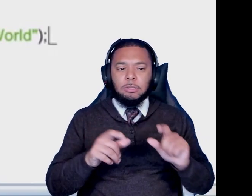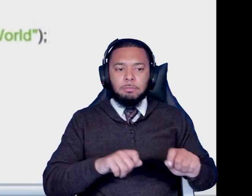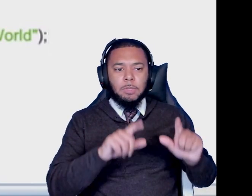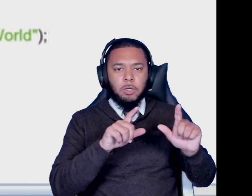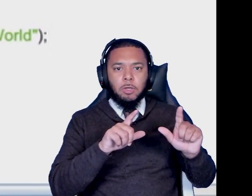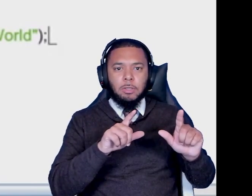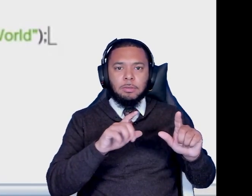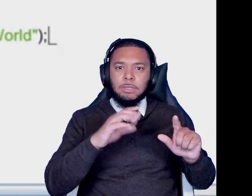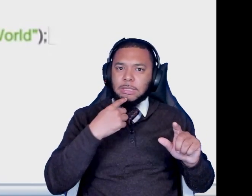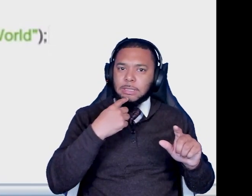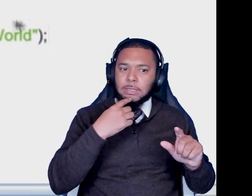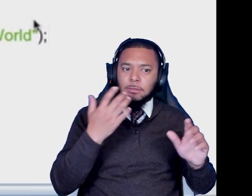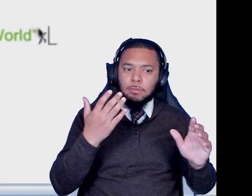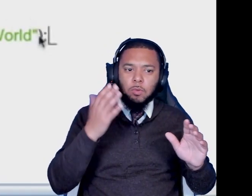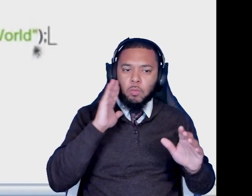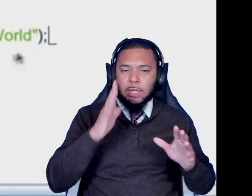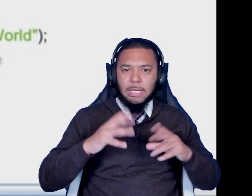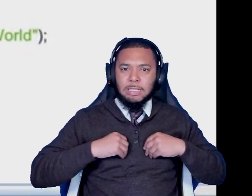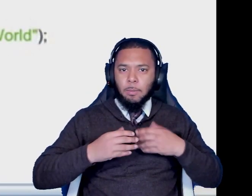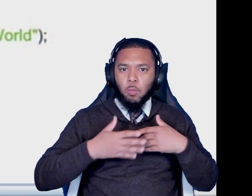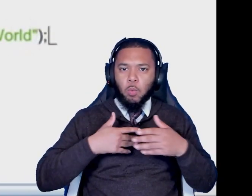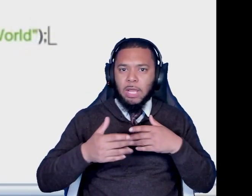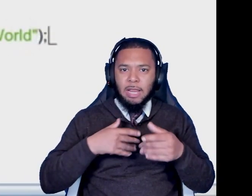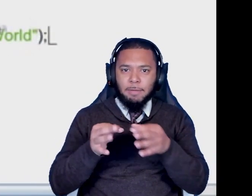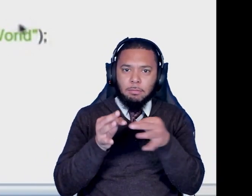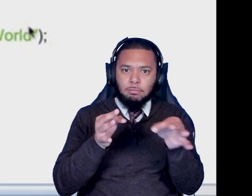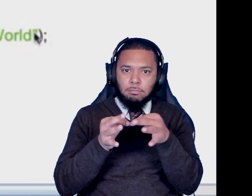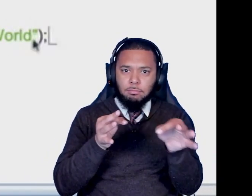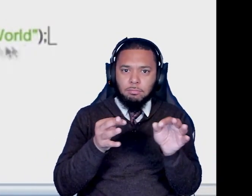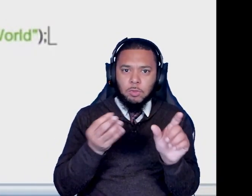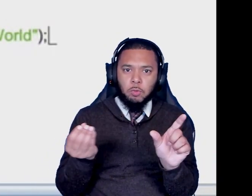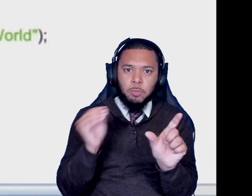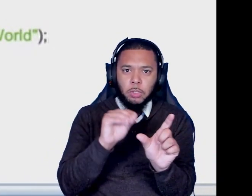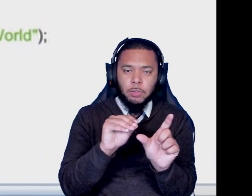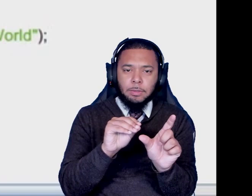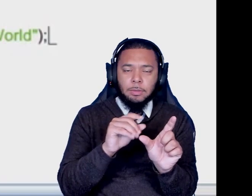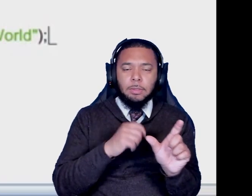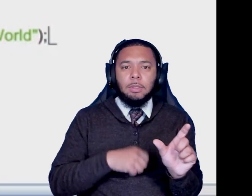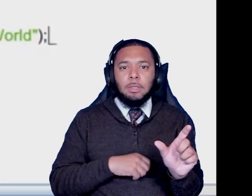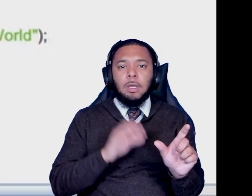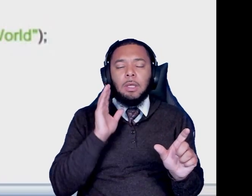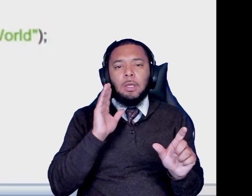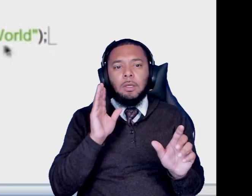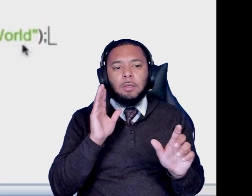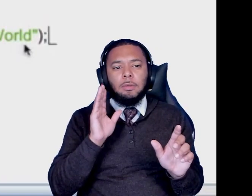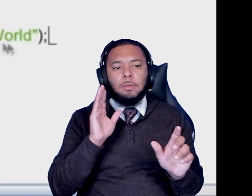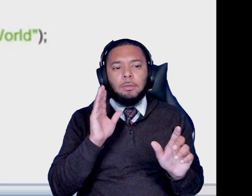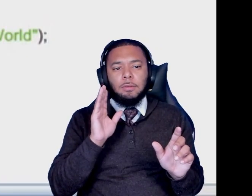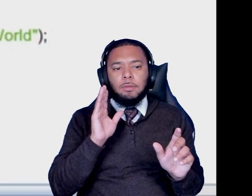message dialog will take whatever string you have in here as the second